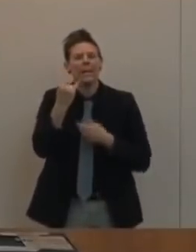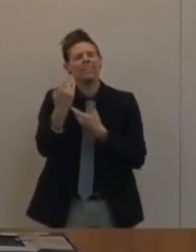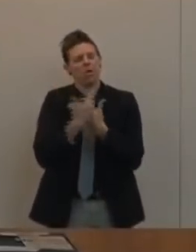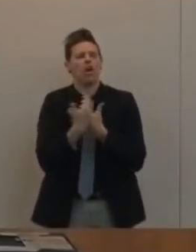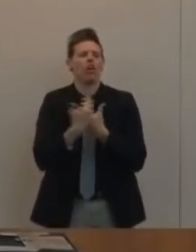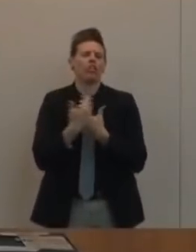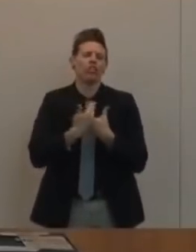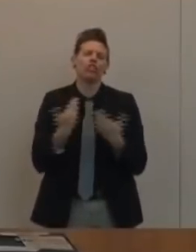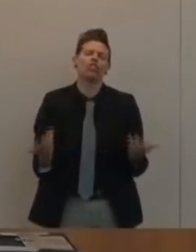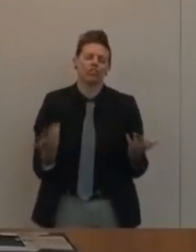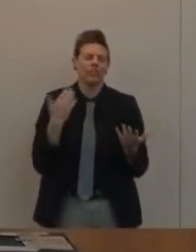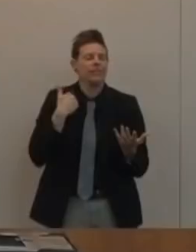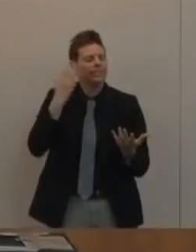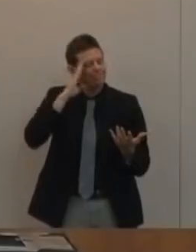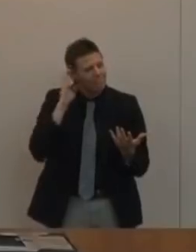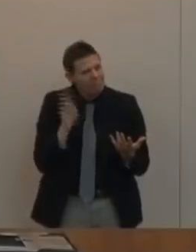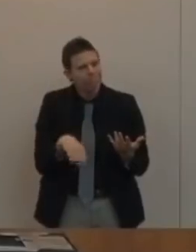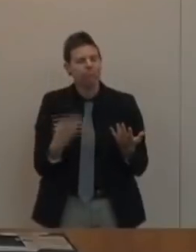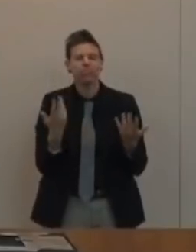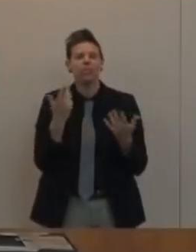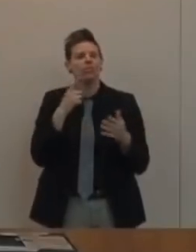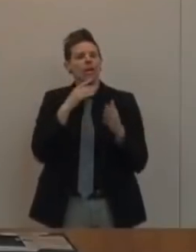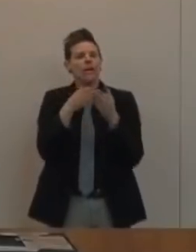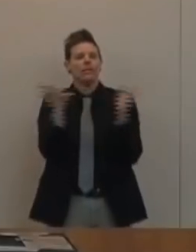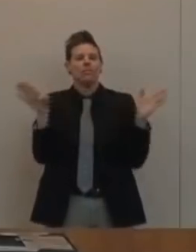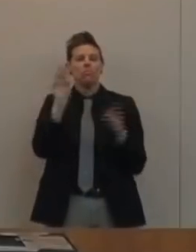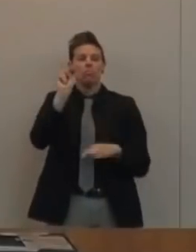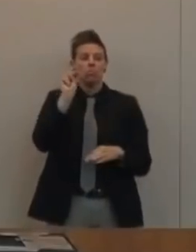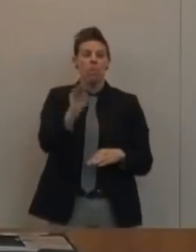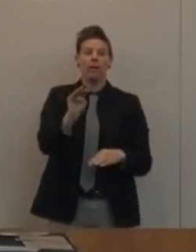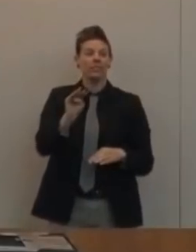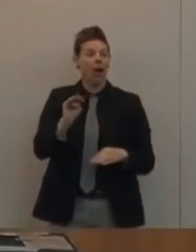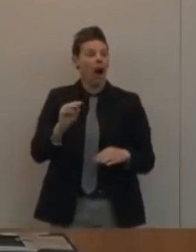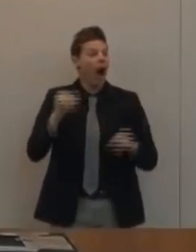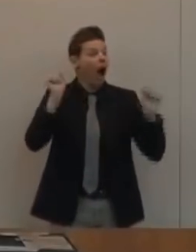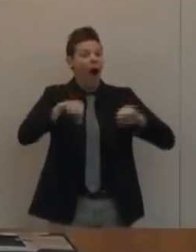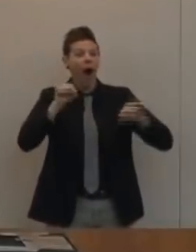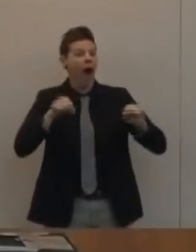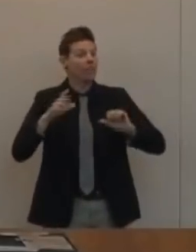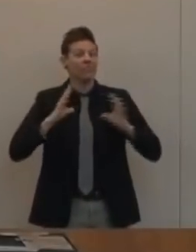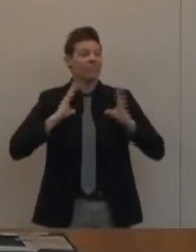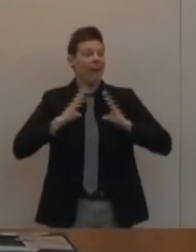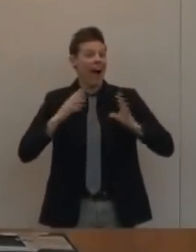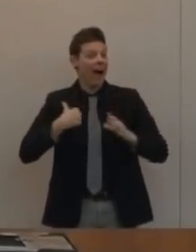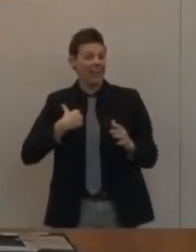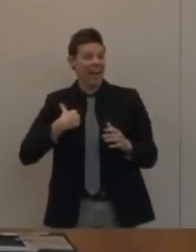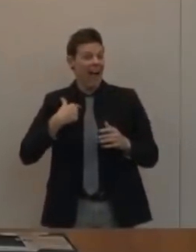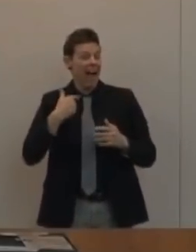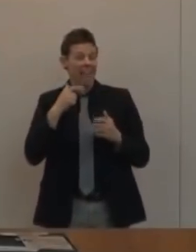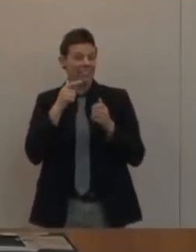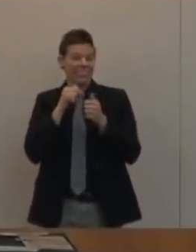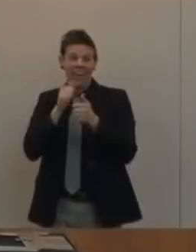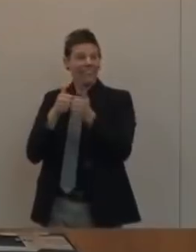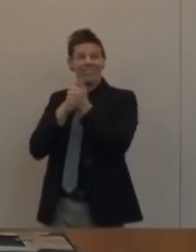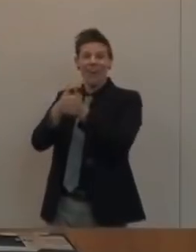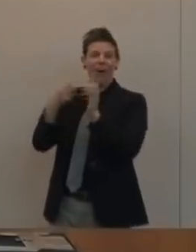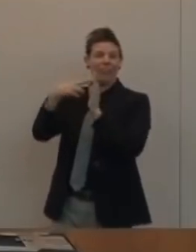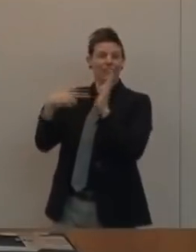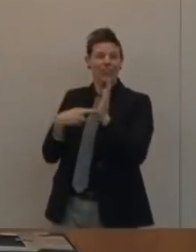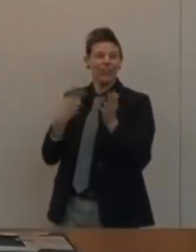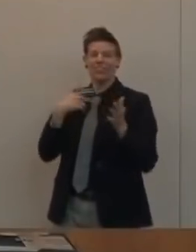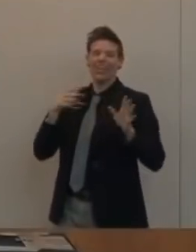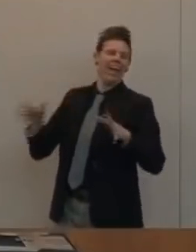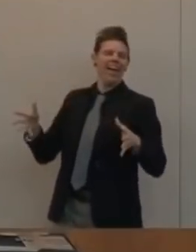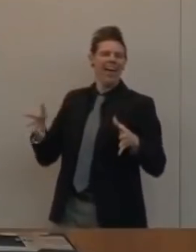that any New Mexican would highlight the fact that they're in direct violation of our efforts and